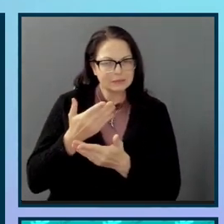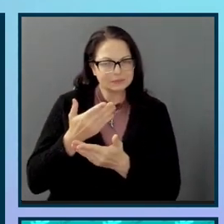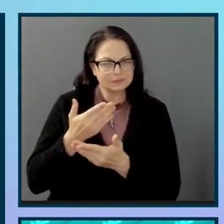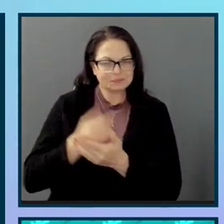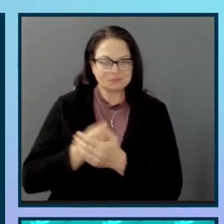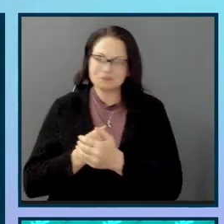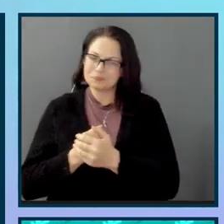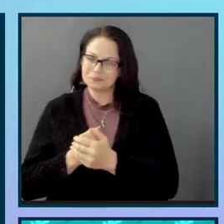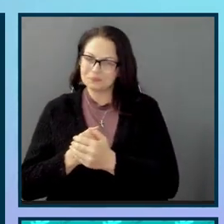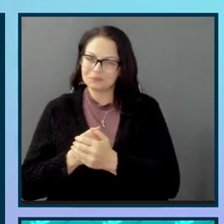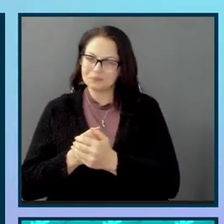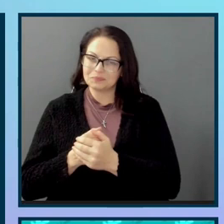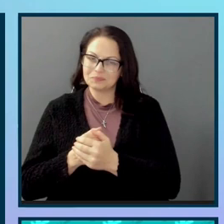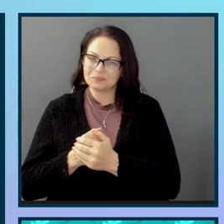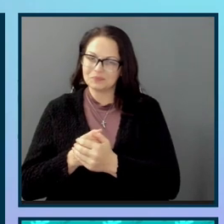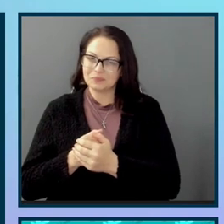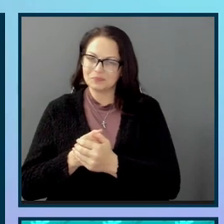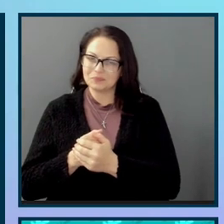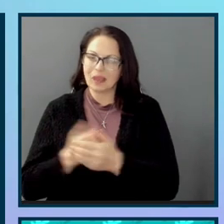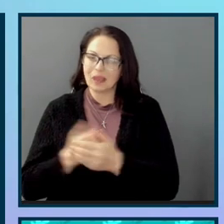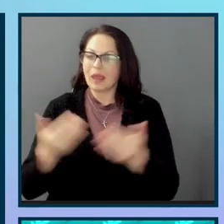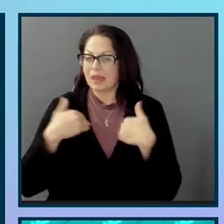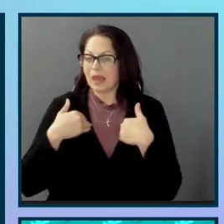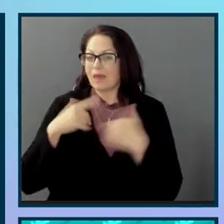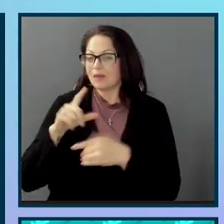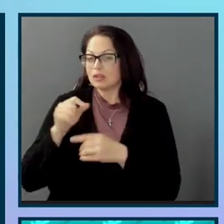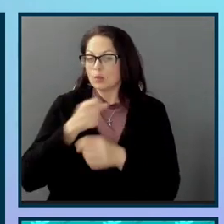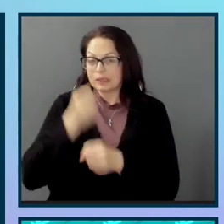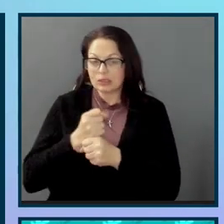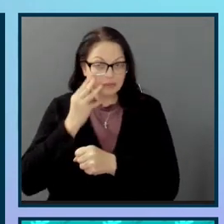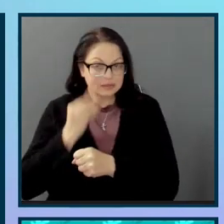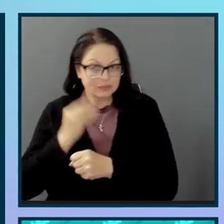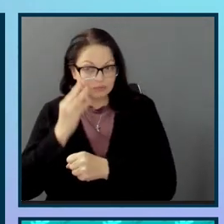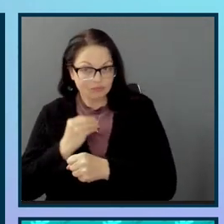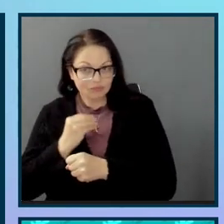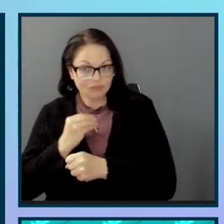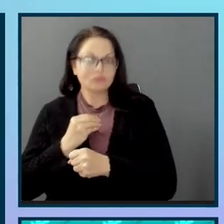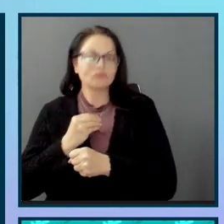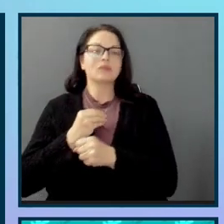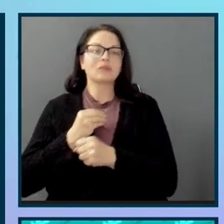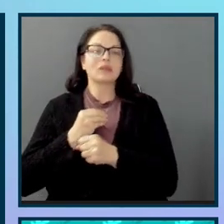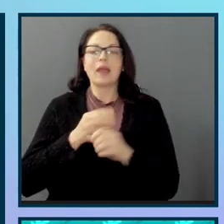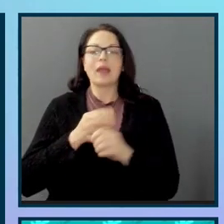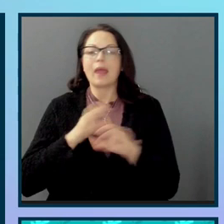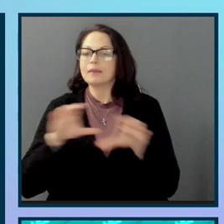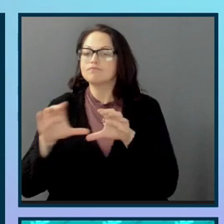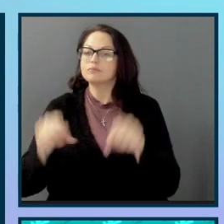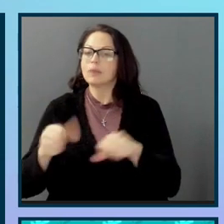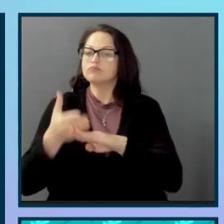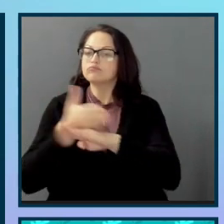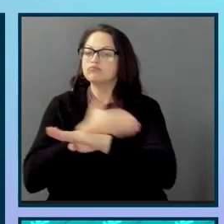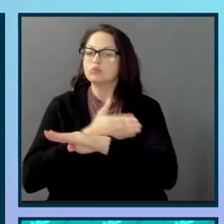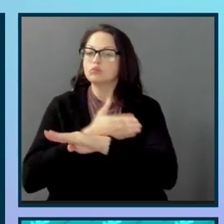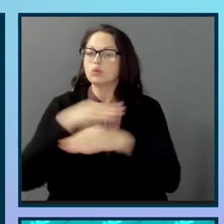GIF? And have two decades worth of experience and tooling actually made the web more accessible? And is the